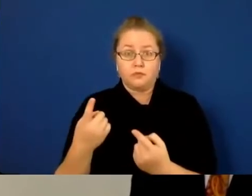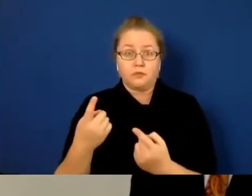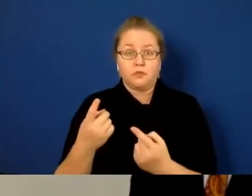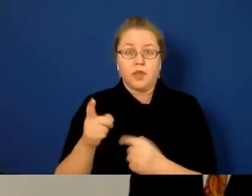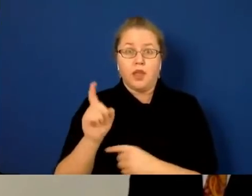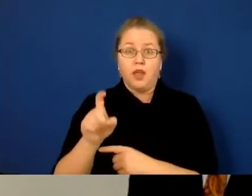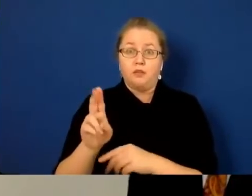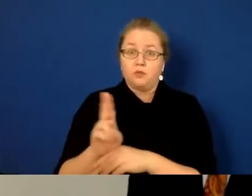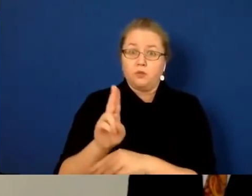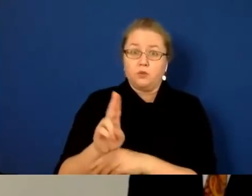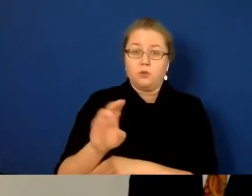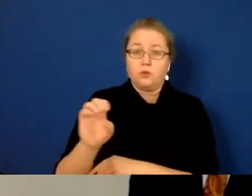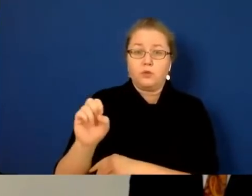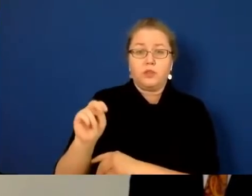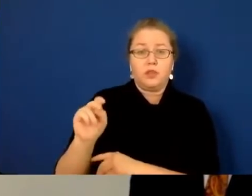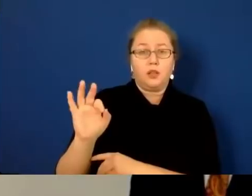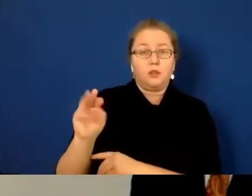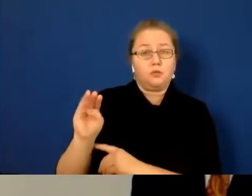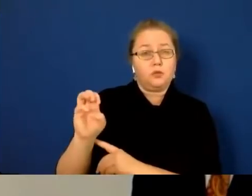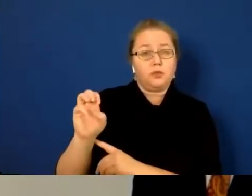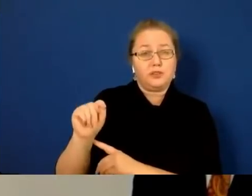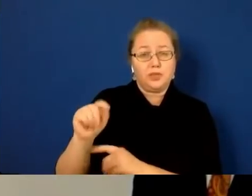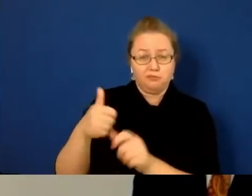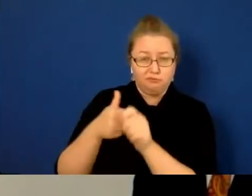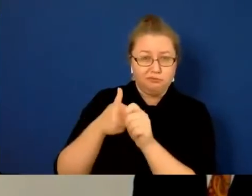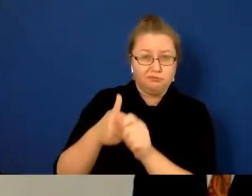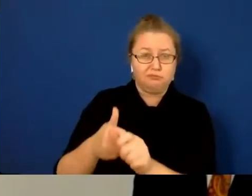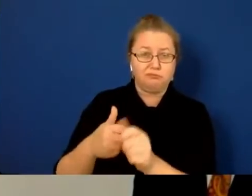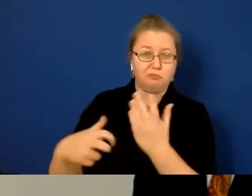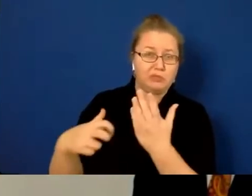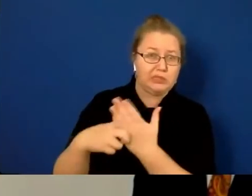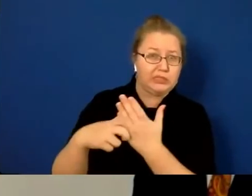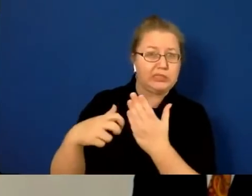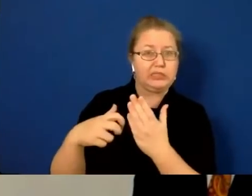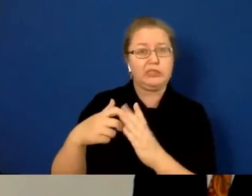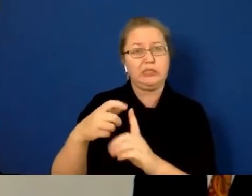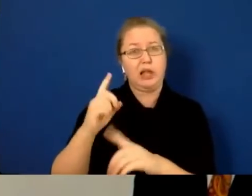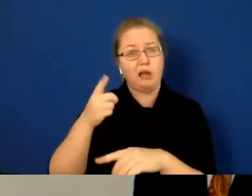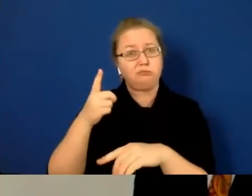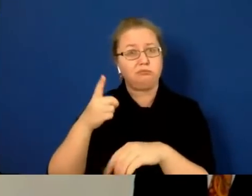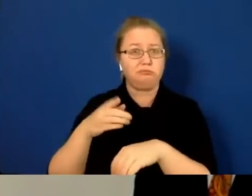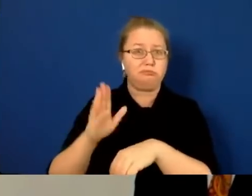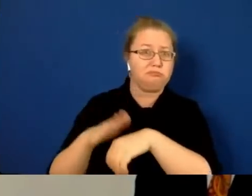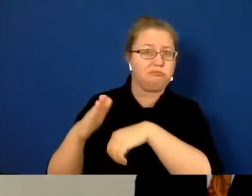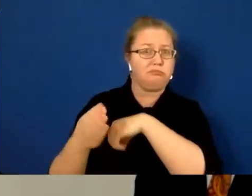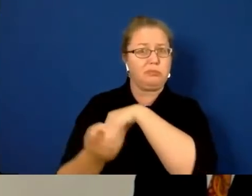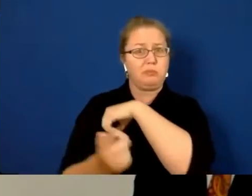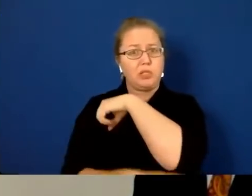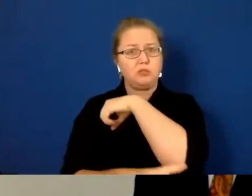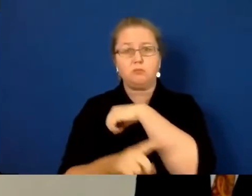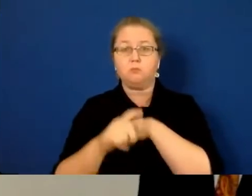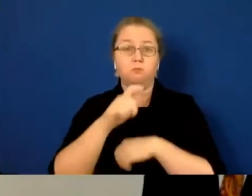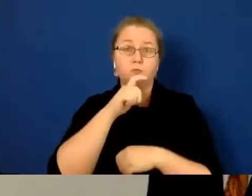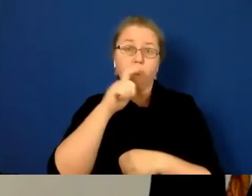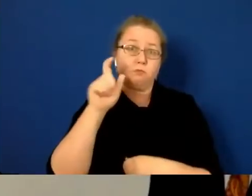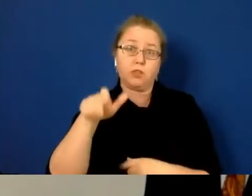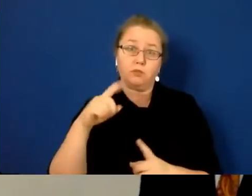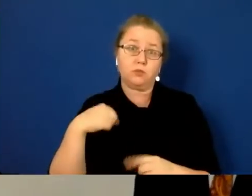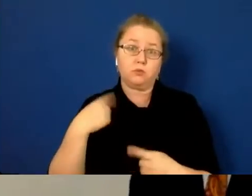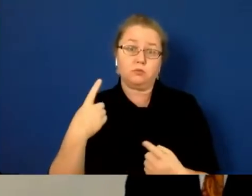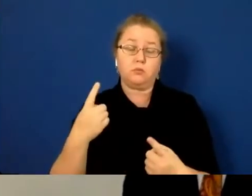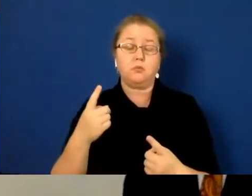people who are able to enforce, and that includes police officers and public safety, provincial